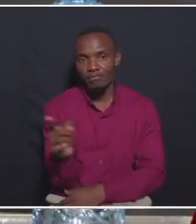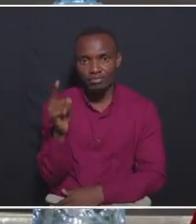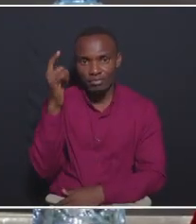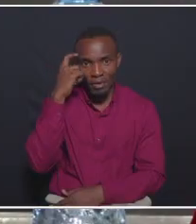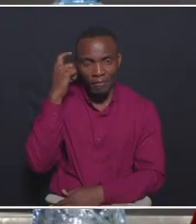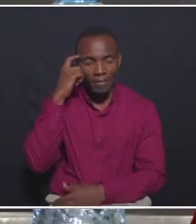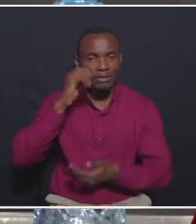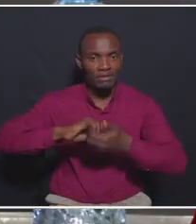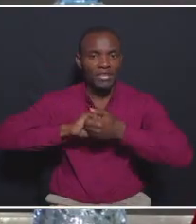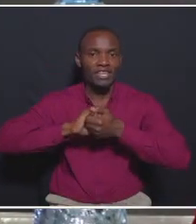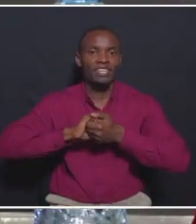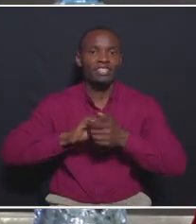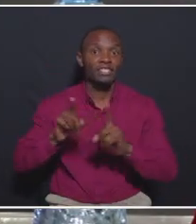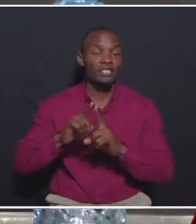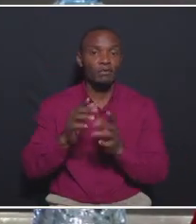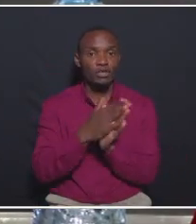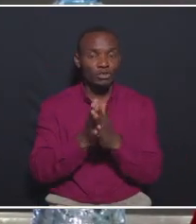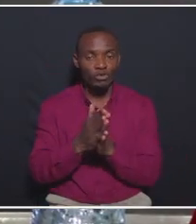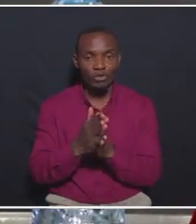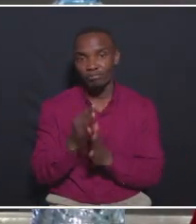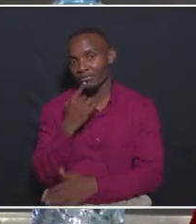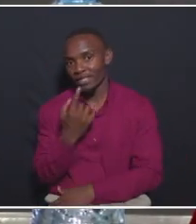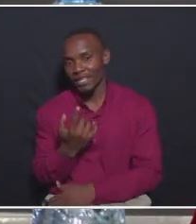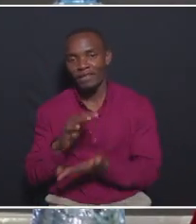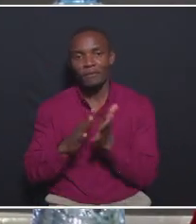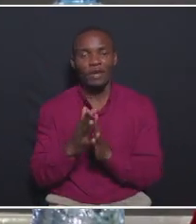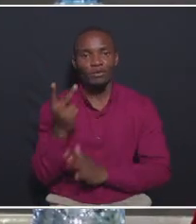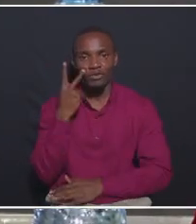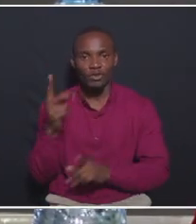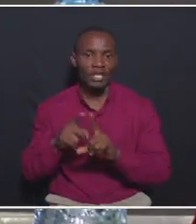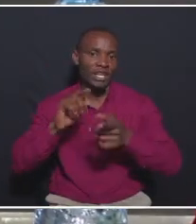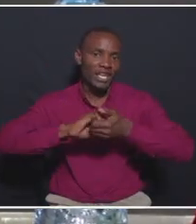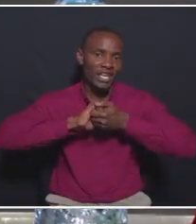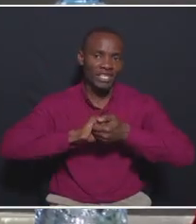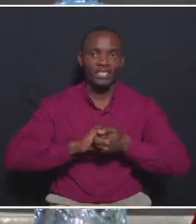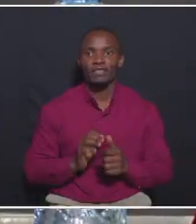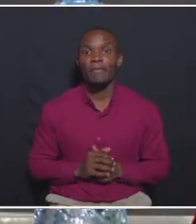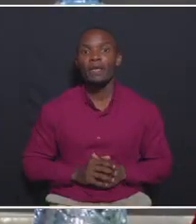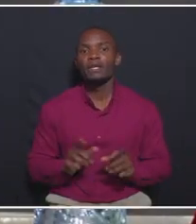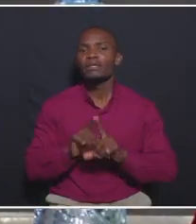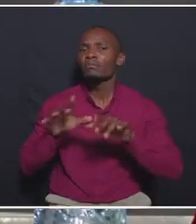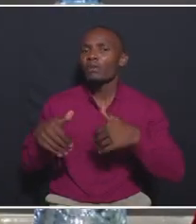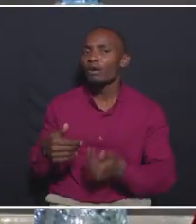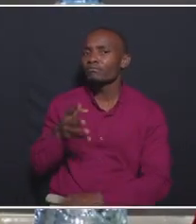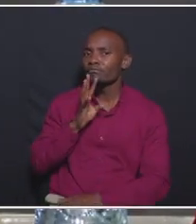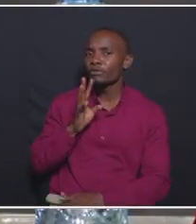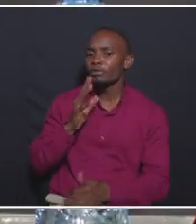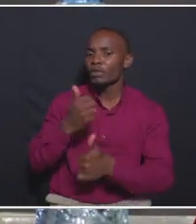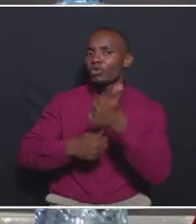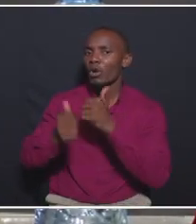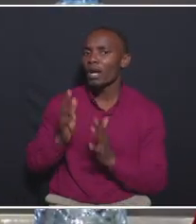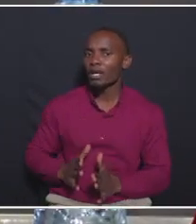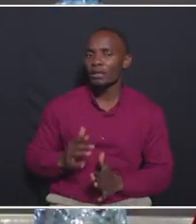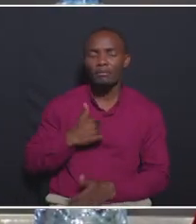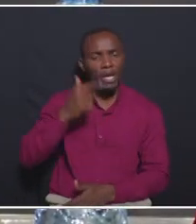and the storytelling becomes very visual and engaging. In terms of how you speak to an actor, I think the